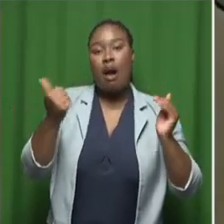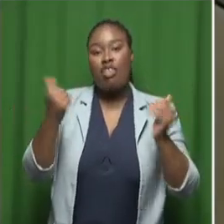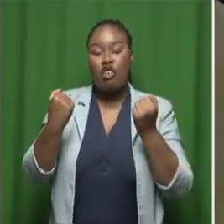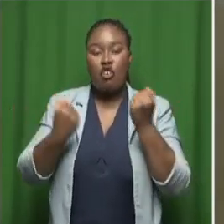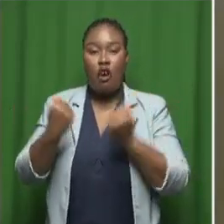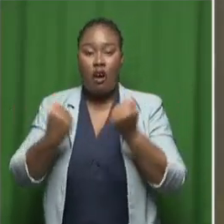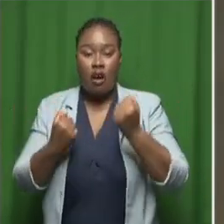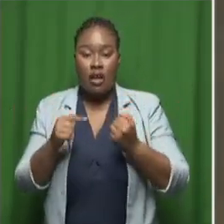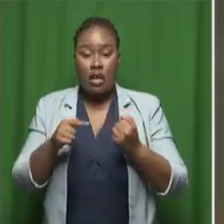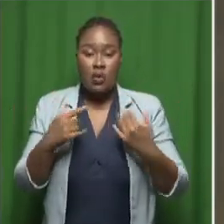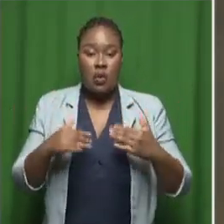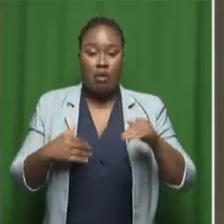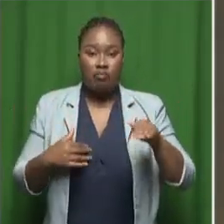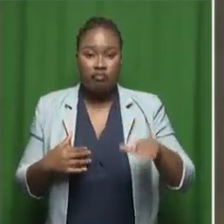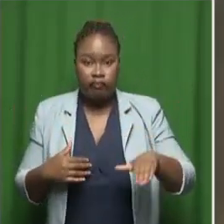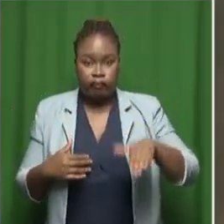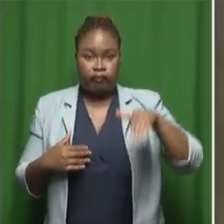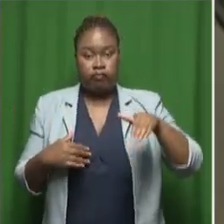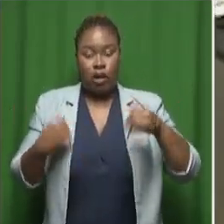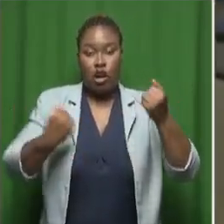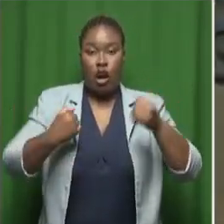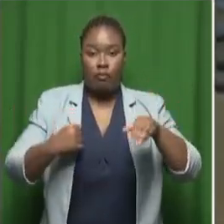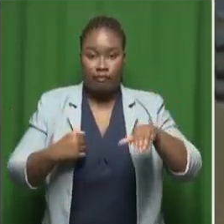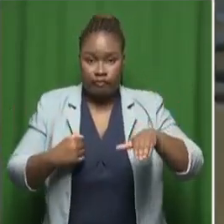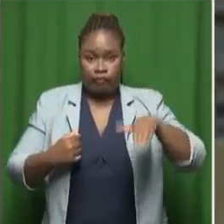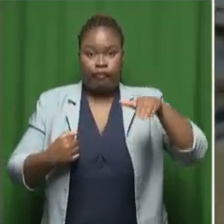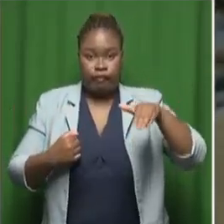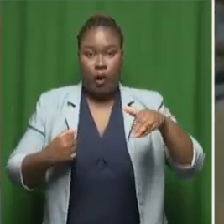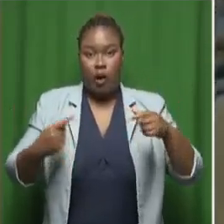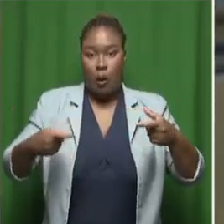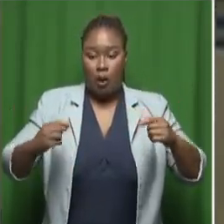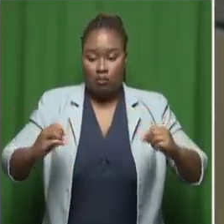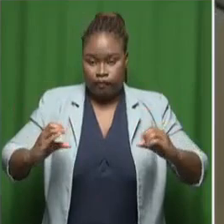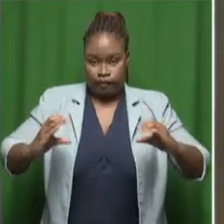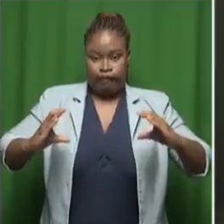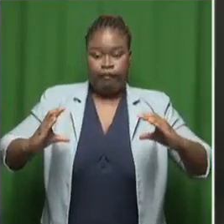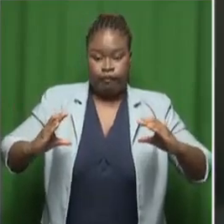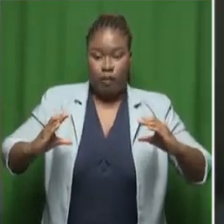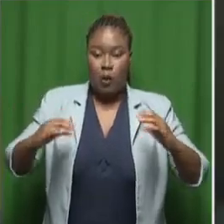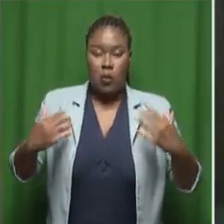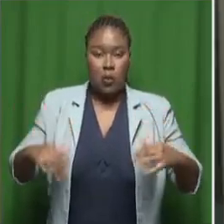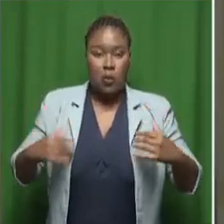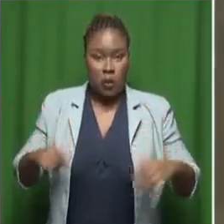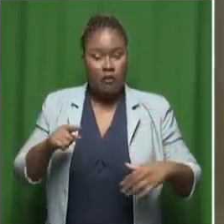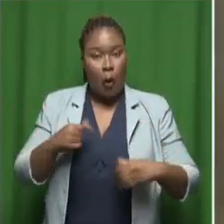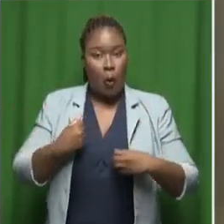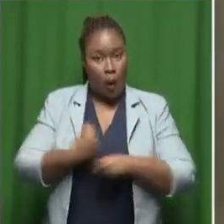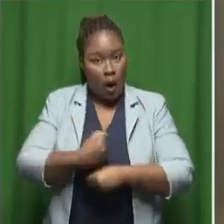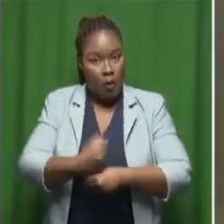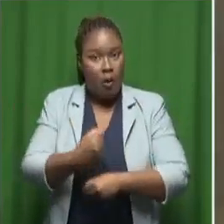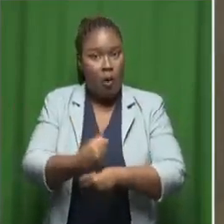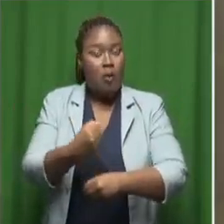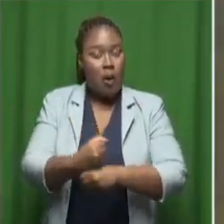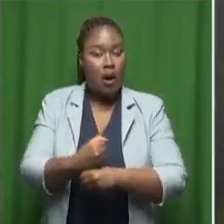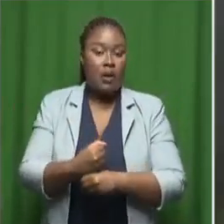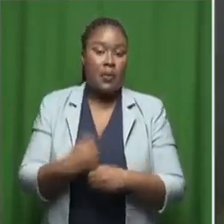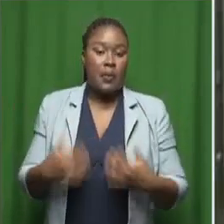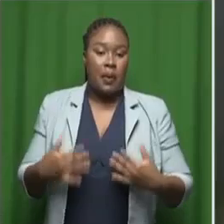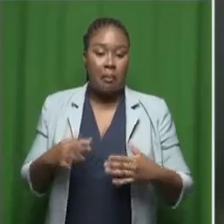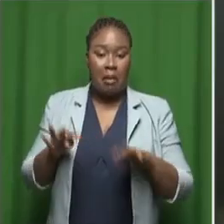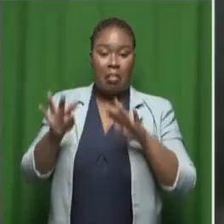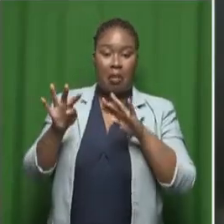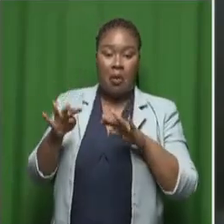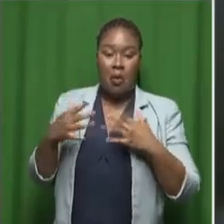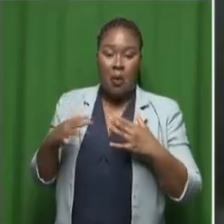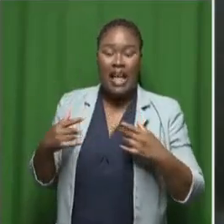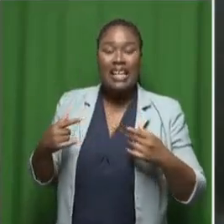stuff definitely high off the ground. It definitely is, you know, a utility vehicle. It says everything. I'm looking at